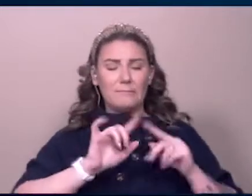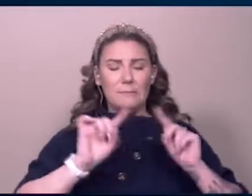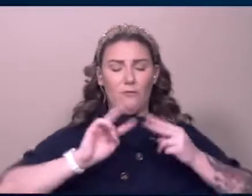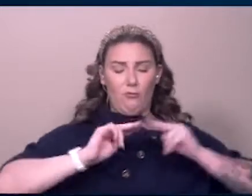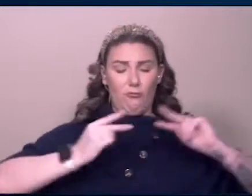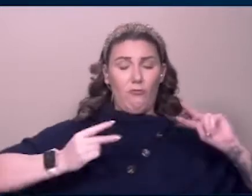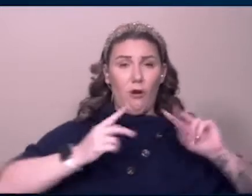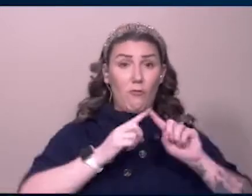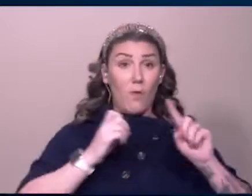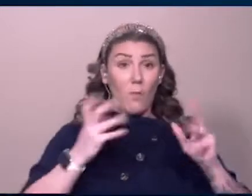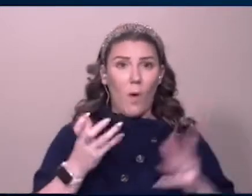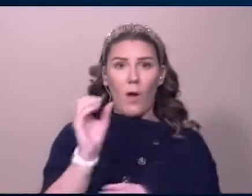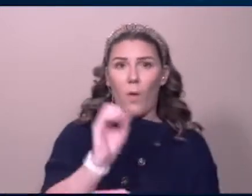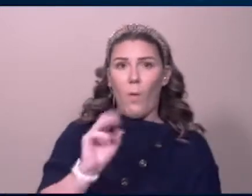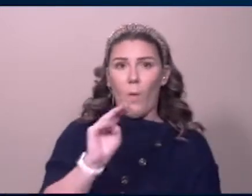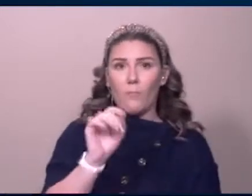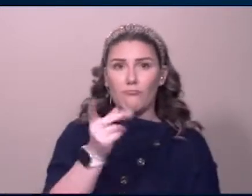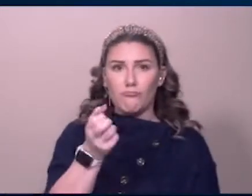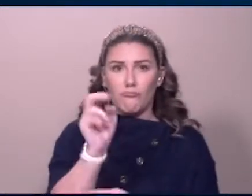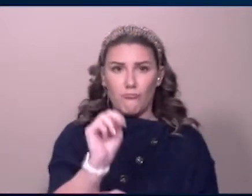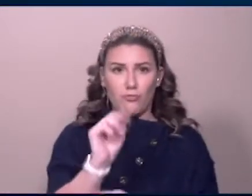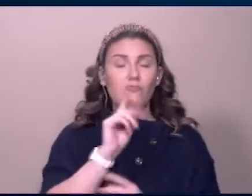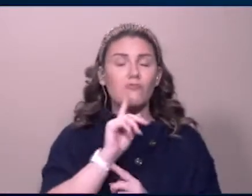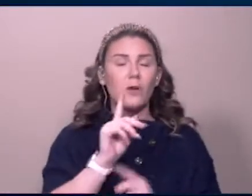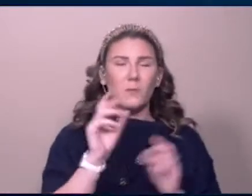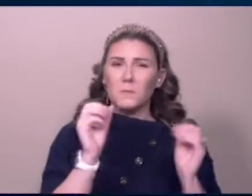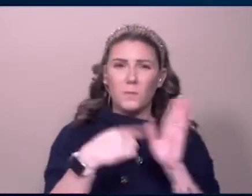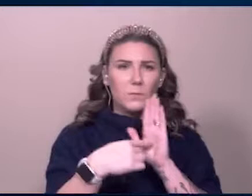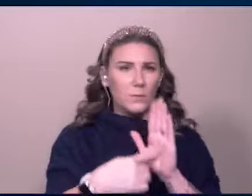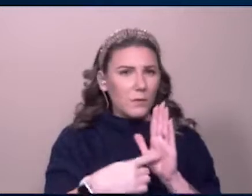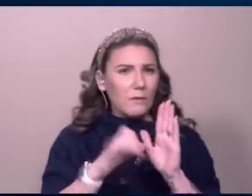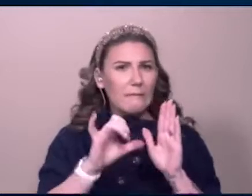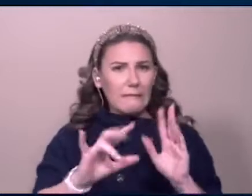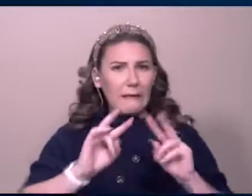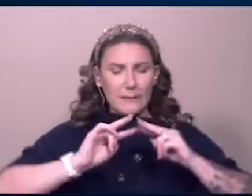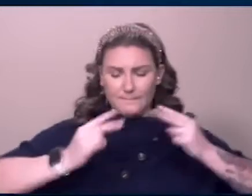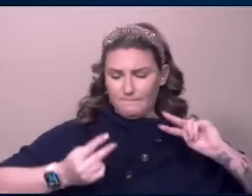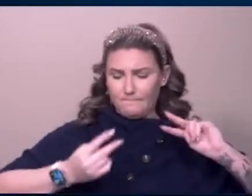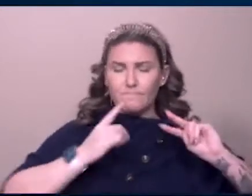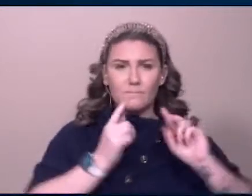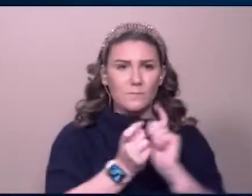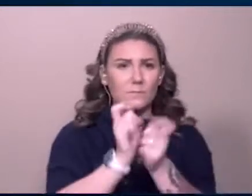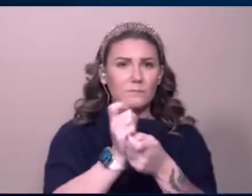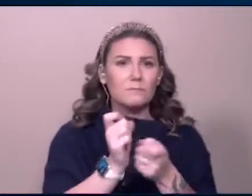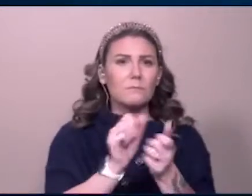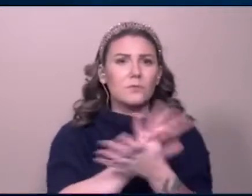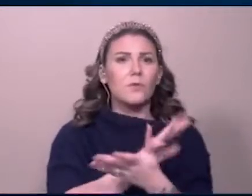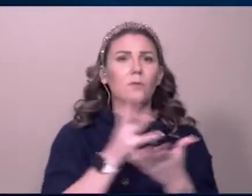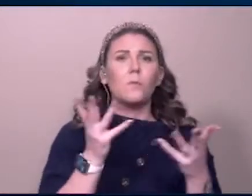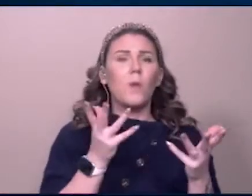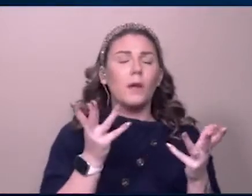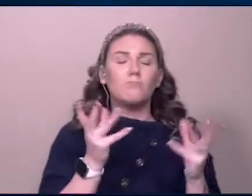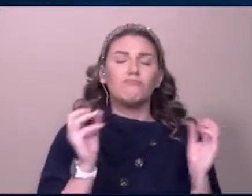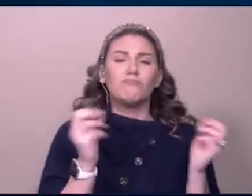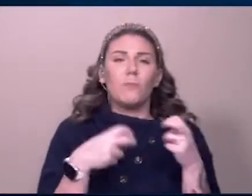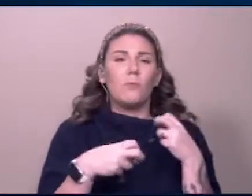we see no indication that genetic shift is causing any sort of problem in